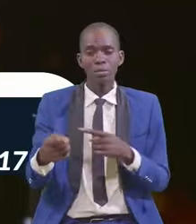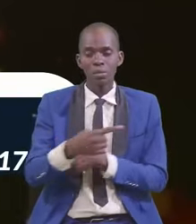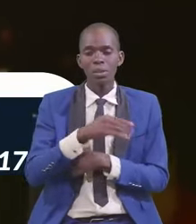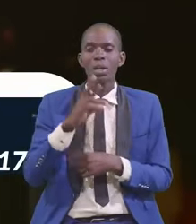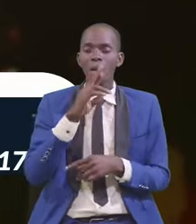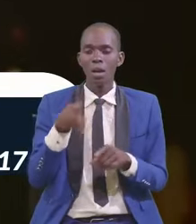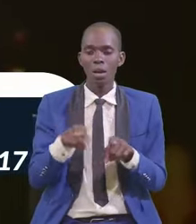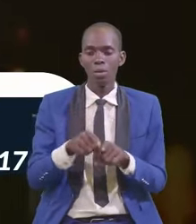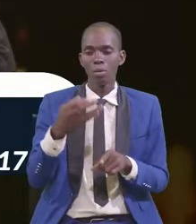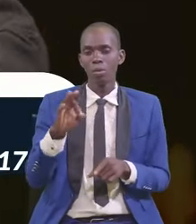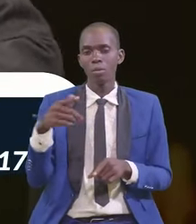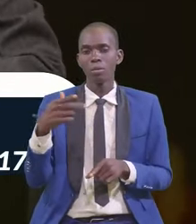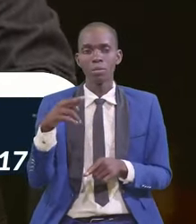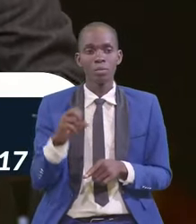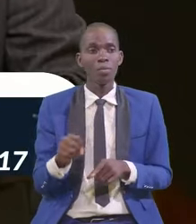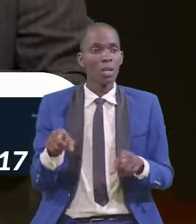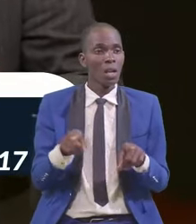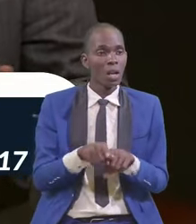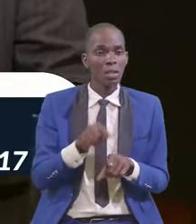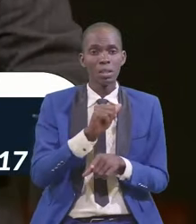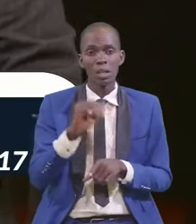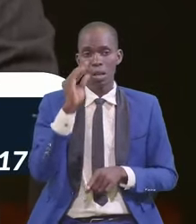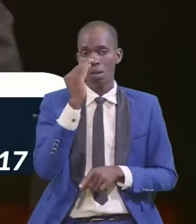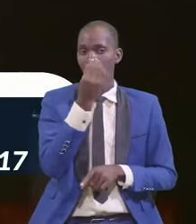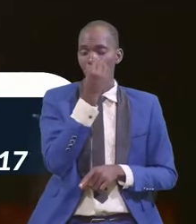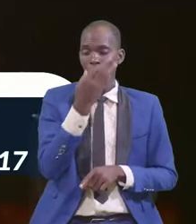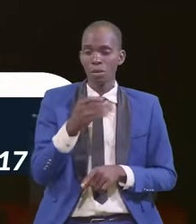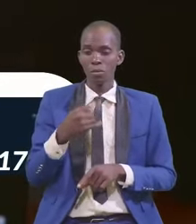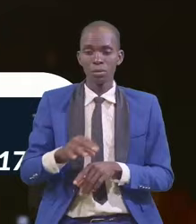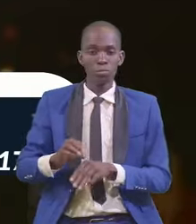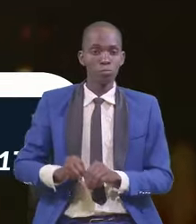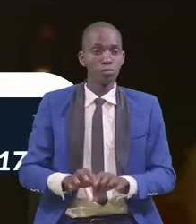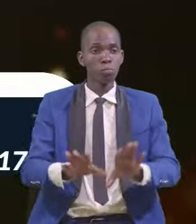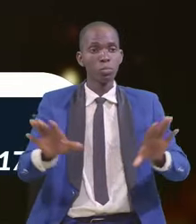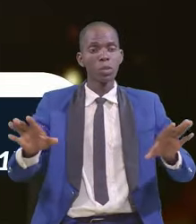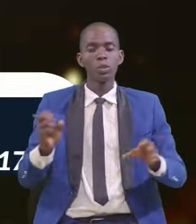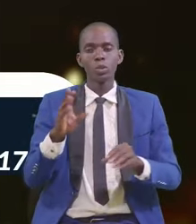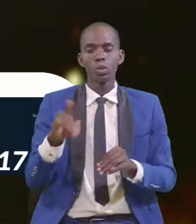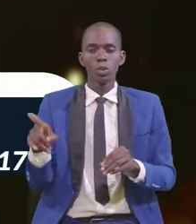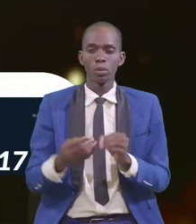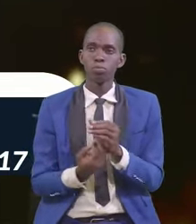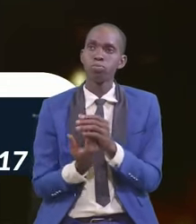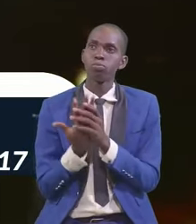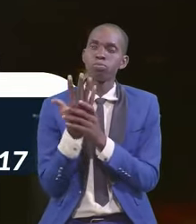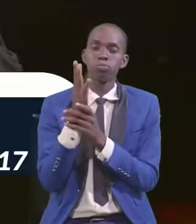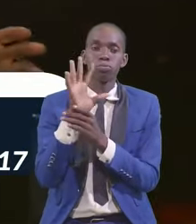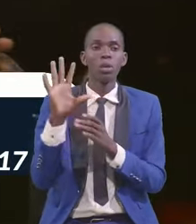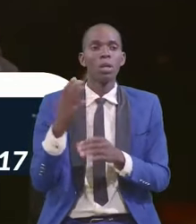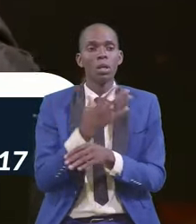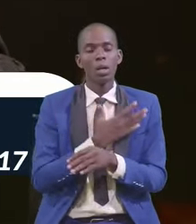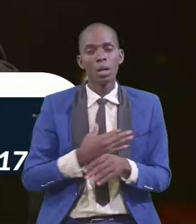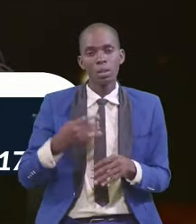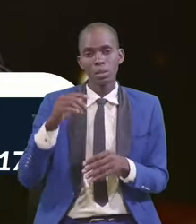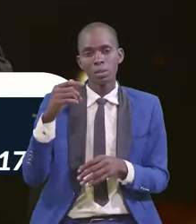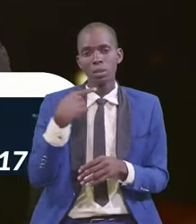of the field so so he flourisheth and then verse 16 verse 16 says for the